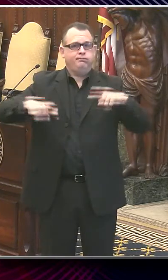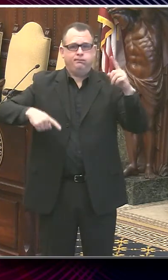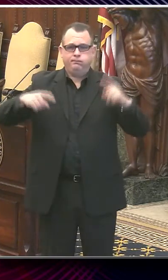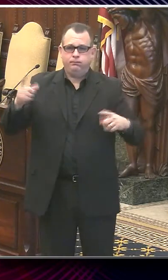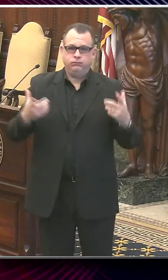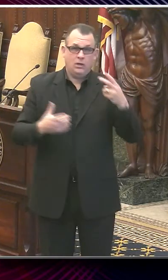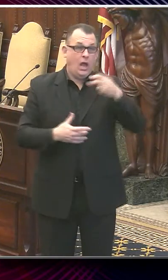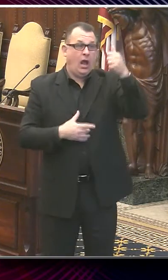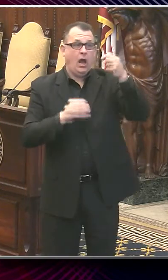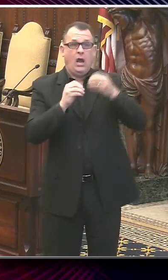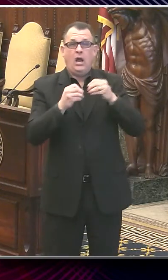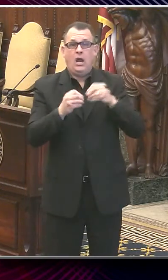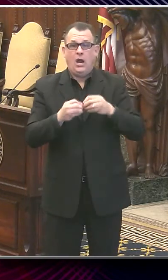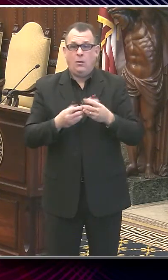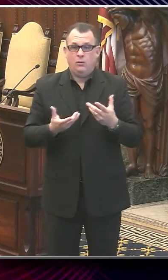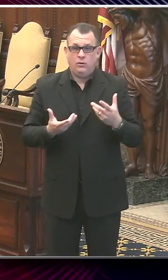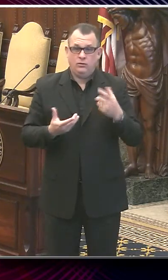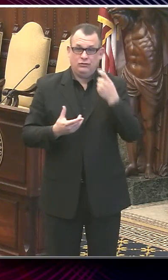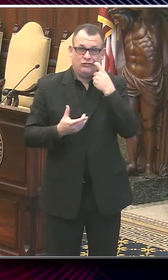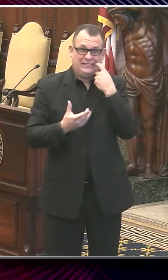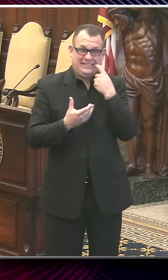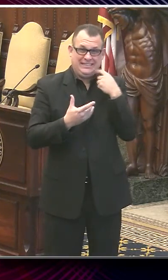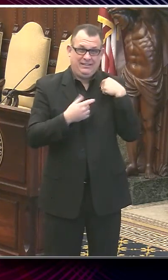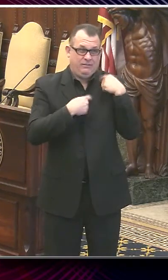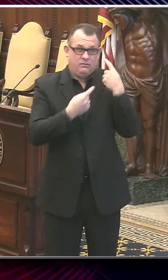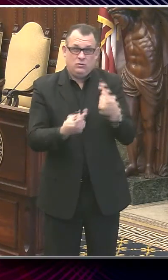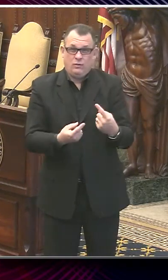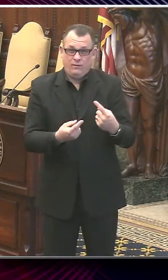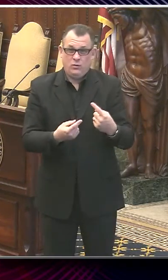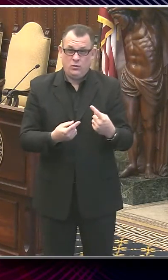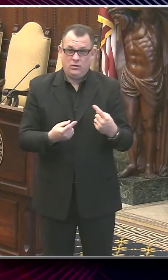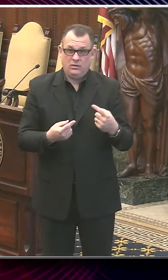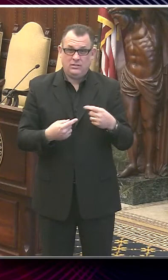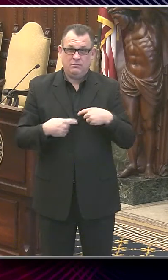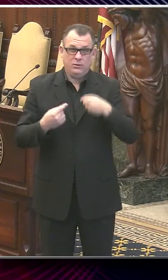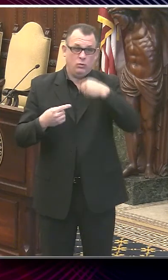rates in the past few weeks has been whites.